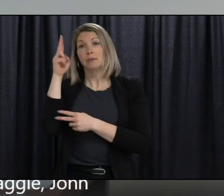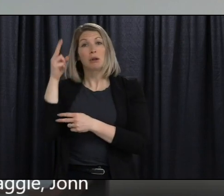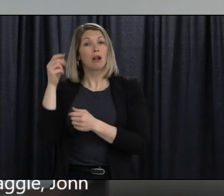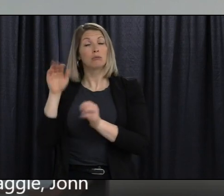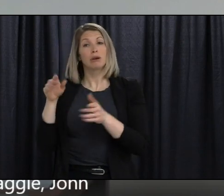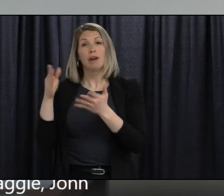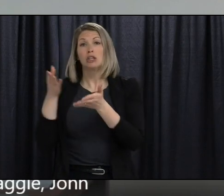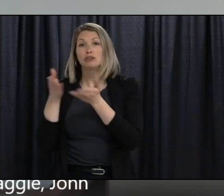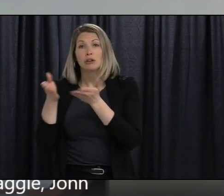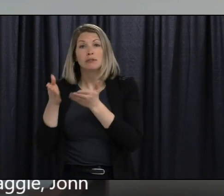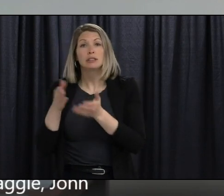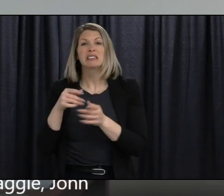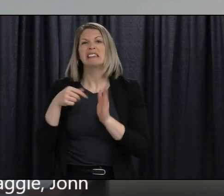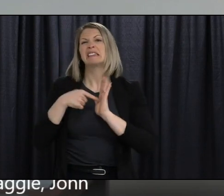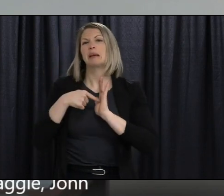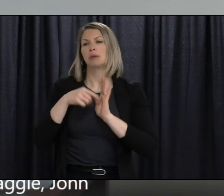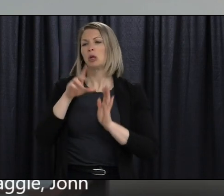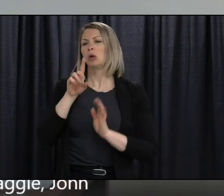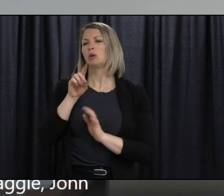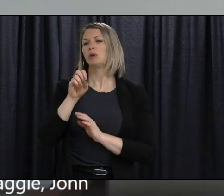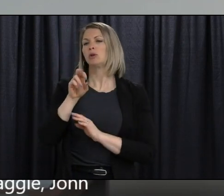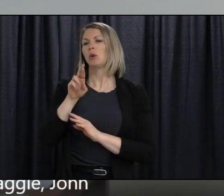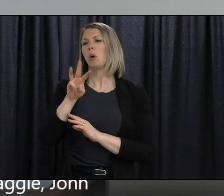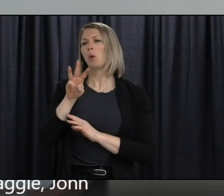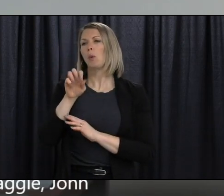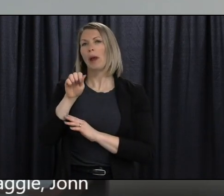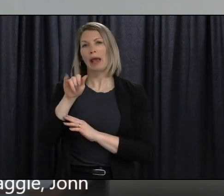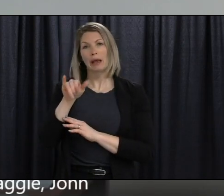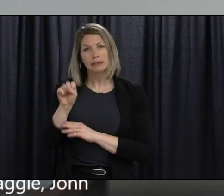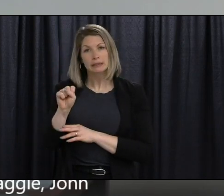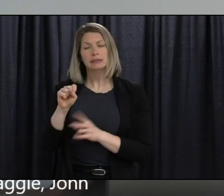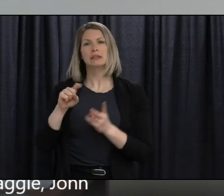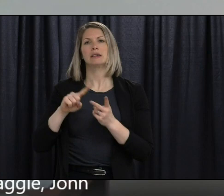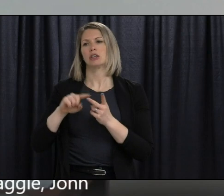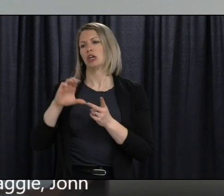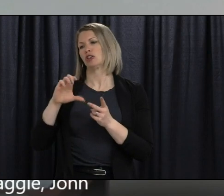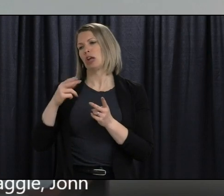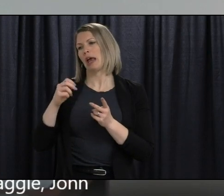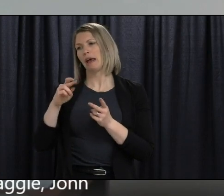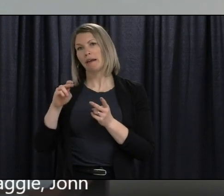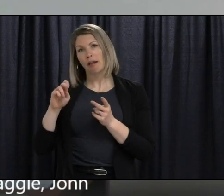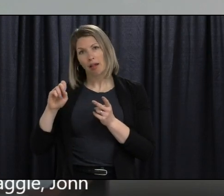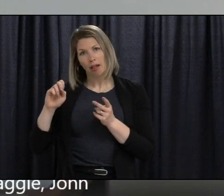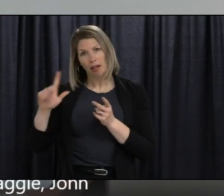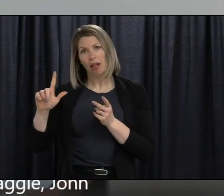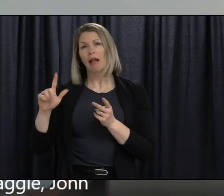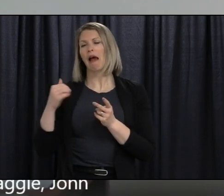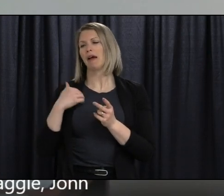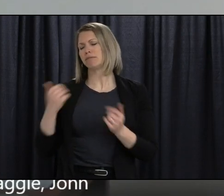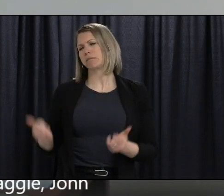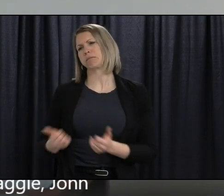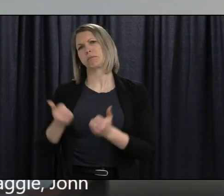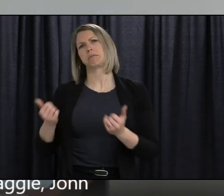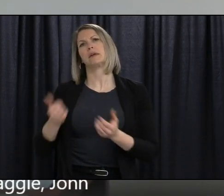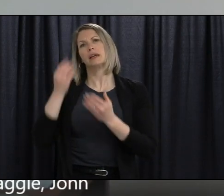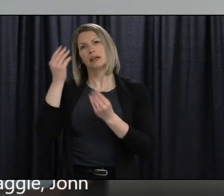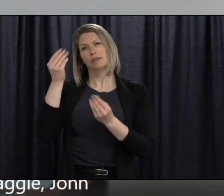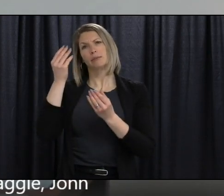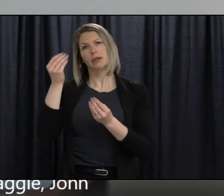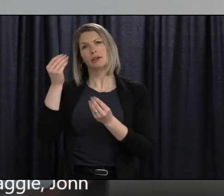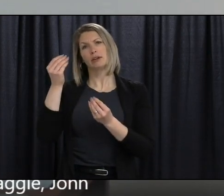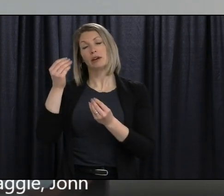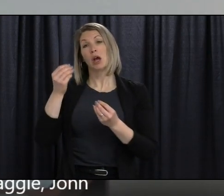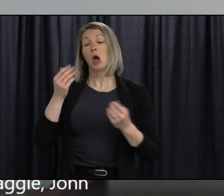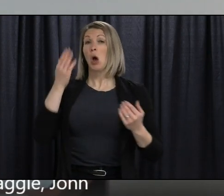channel, and these kind of things, which are as low barrier as we can make them, recognizing that we do have to live in a